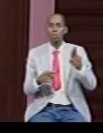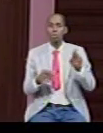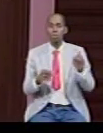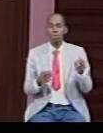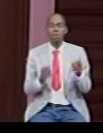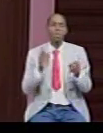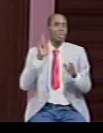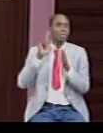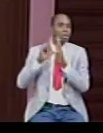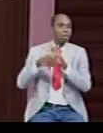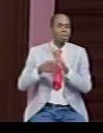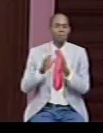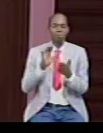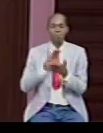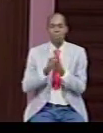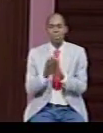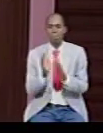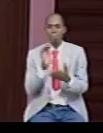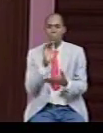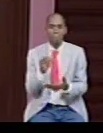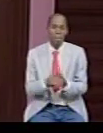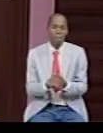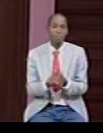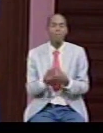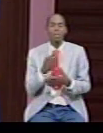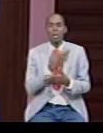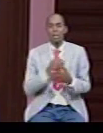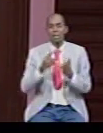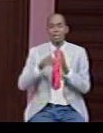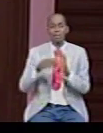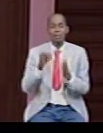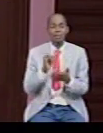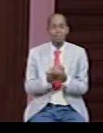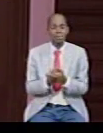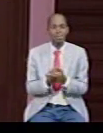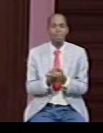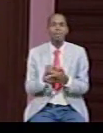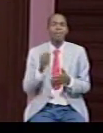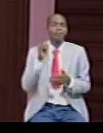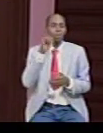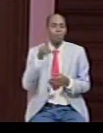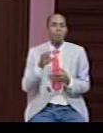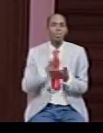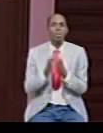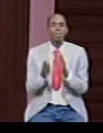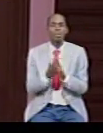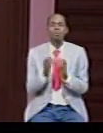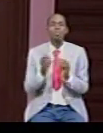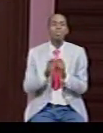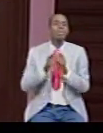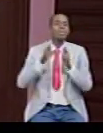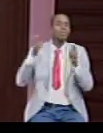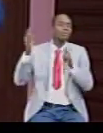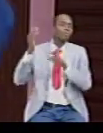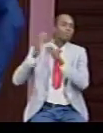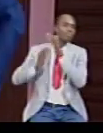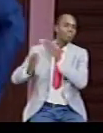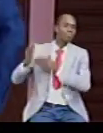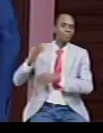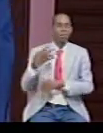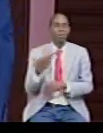married. Not only that, she became one of the great, great ancestresses of the